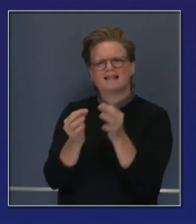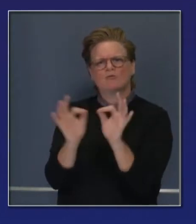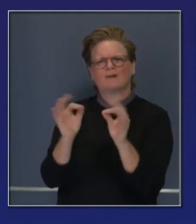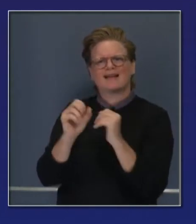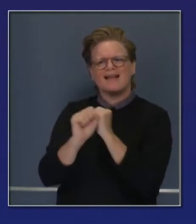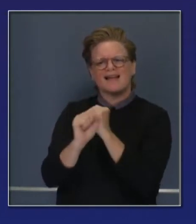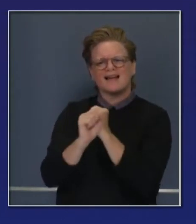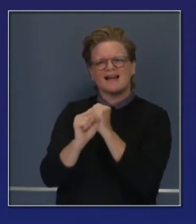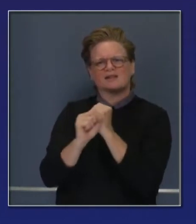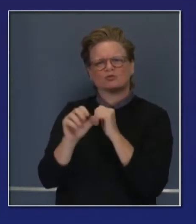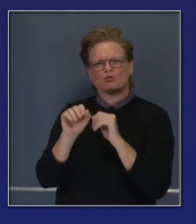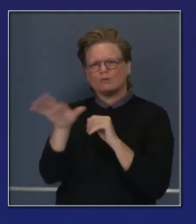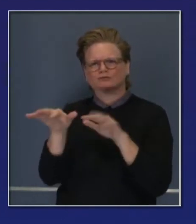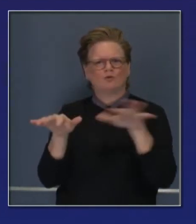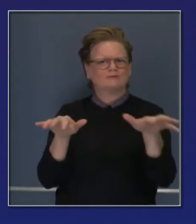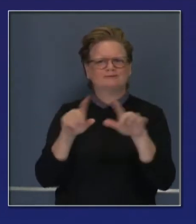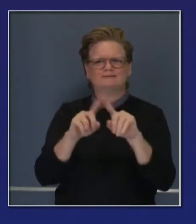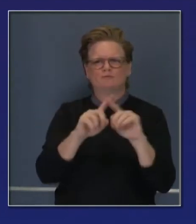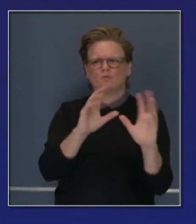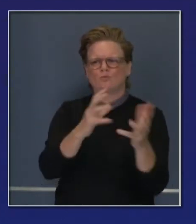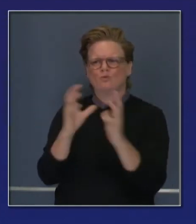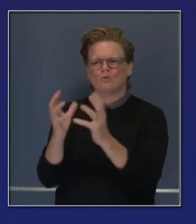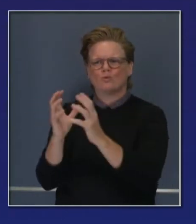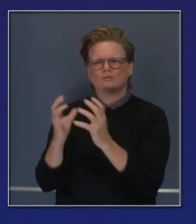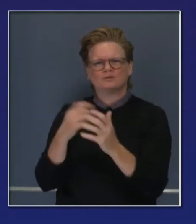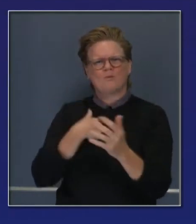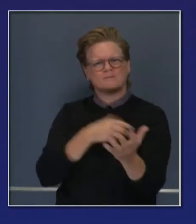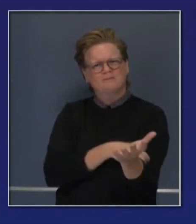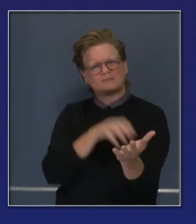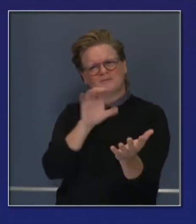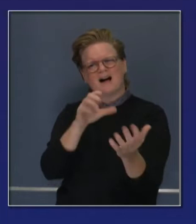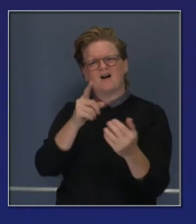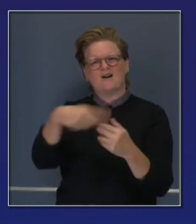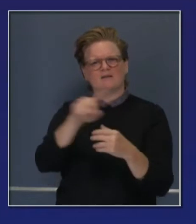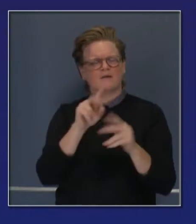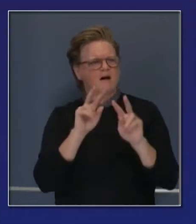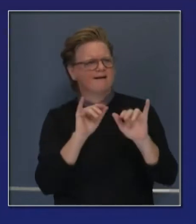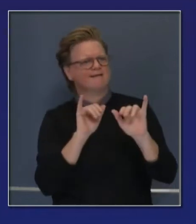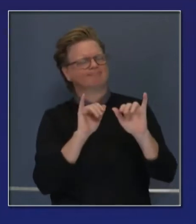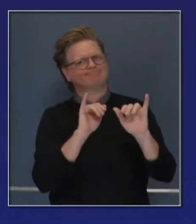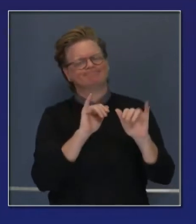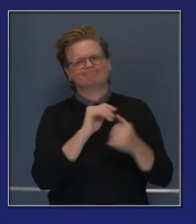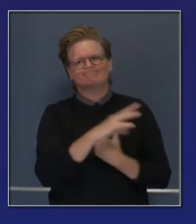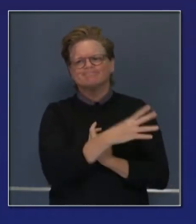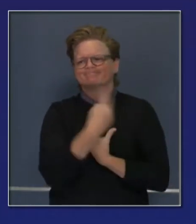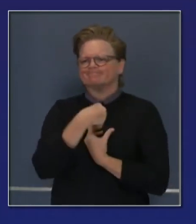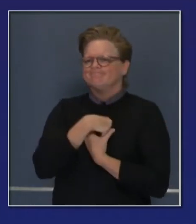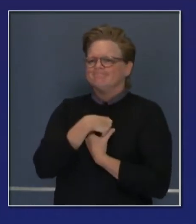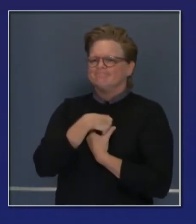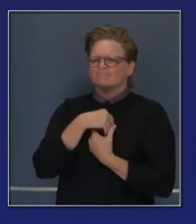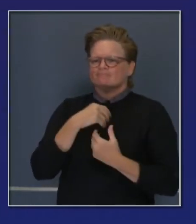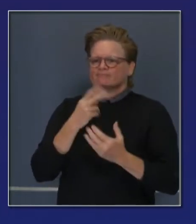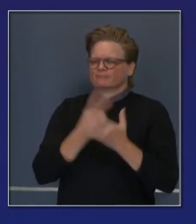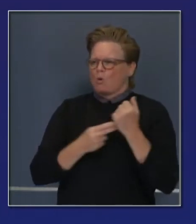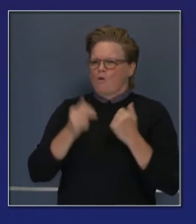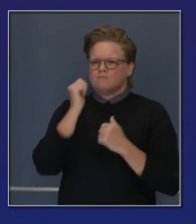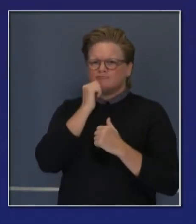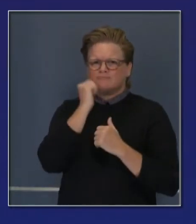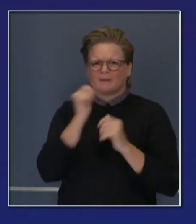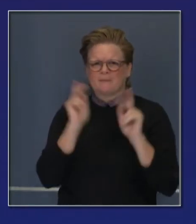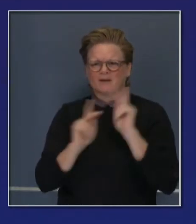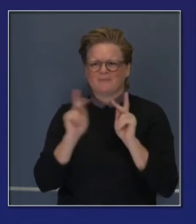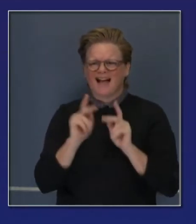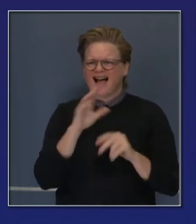as empowering individuals, more access to information in the business sector as well. And what I mean by that is we